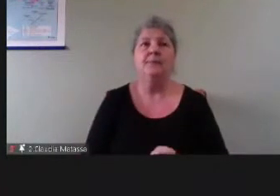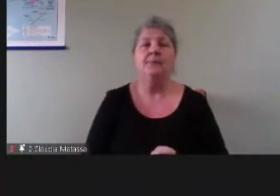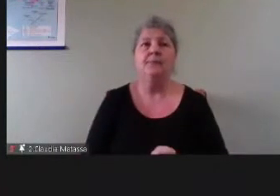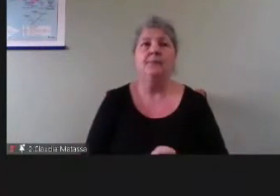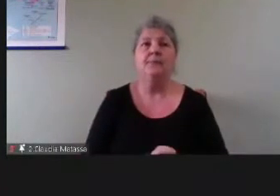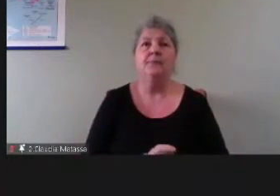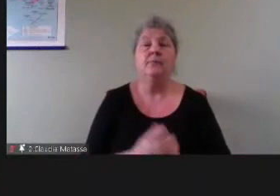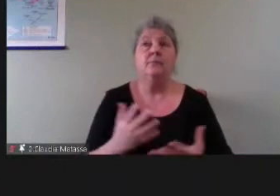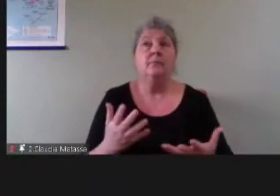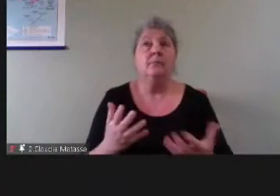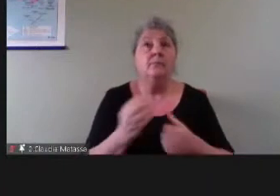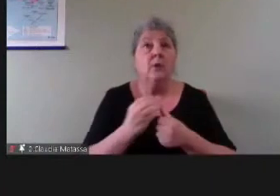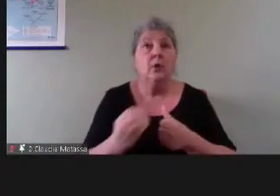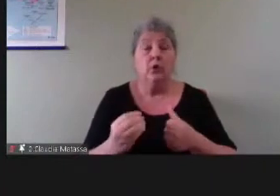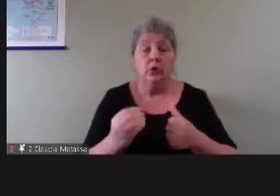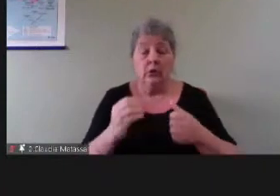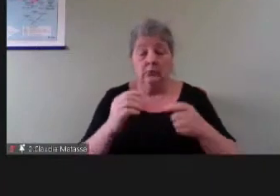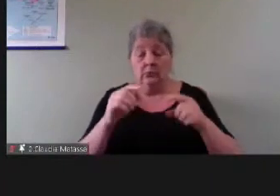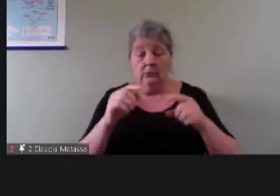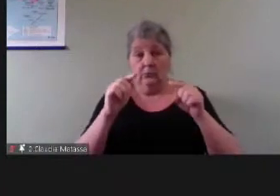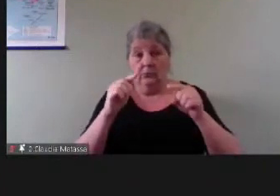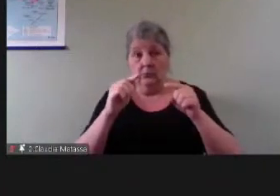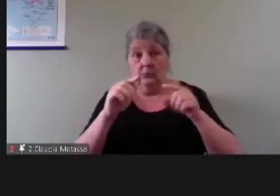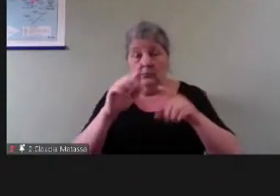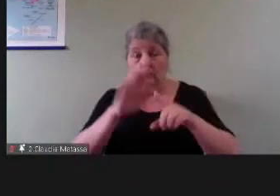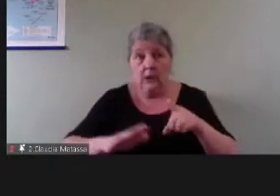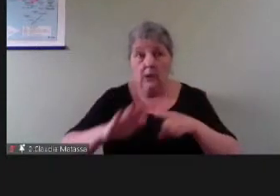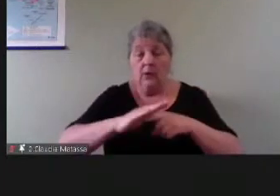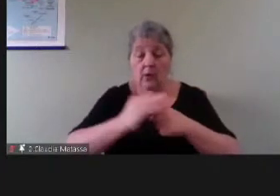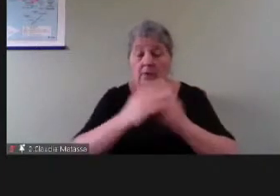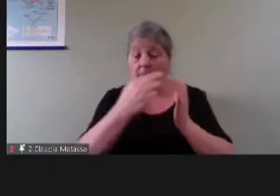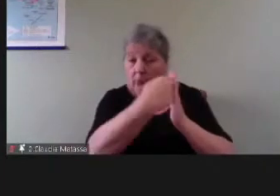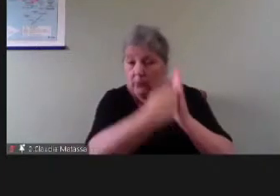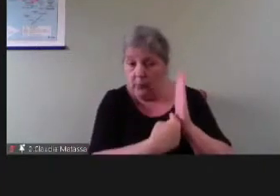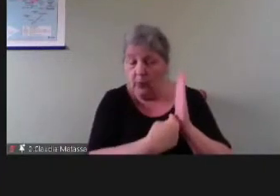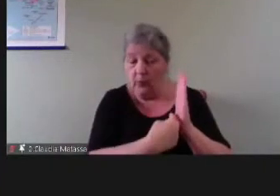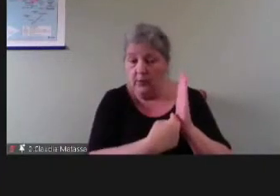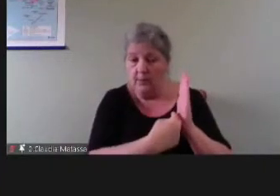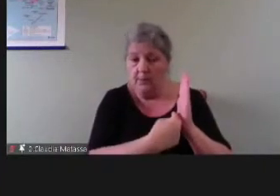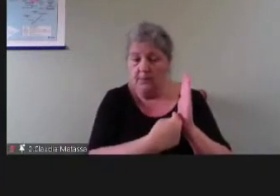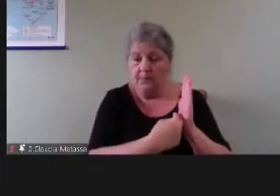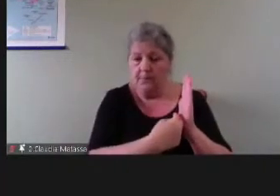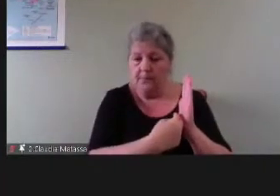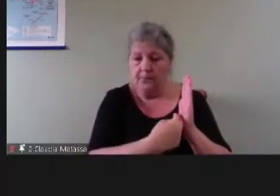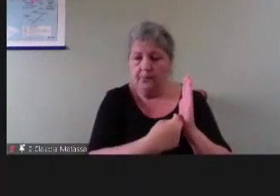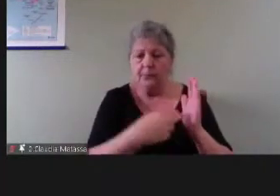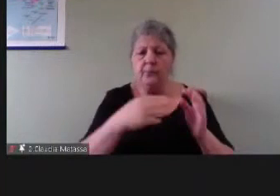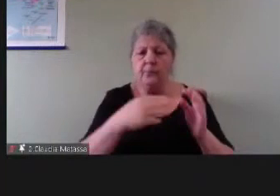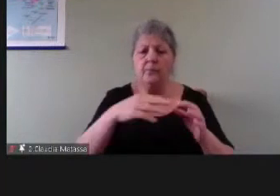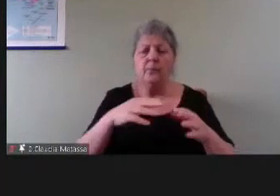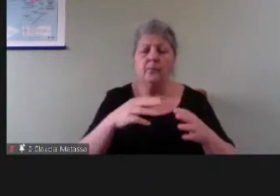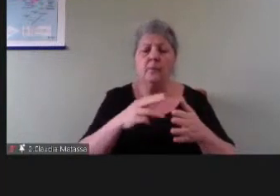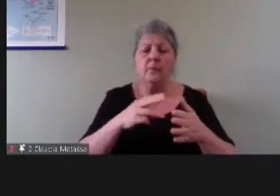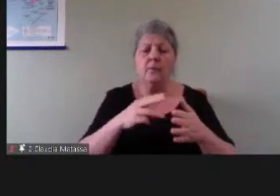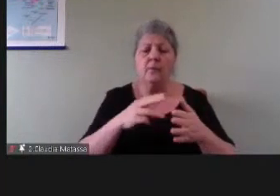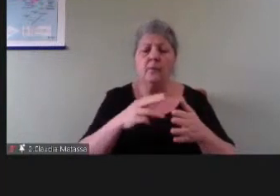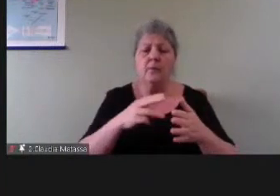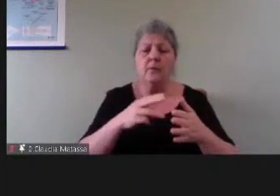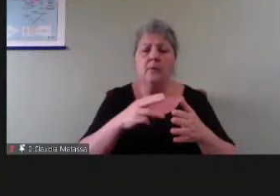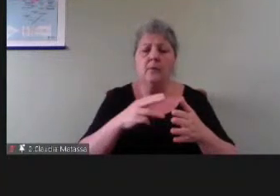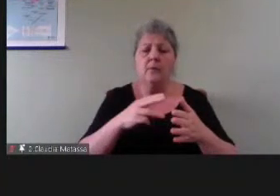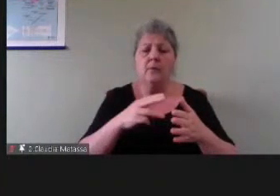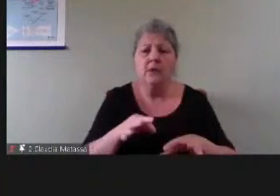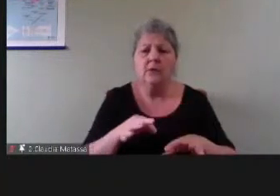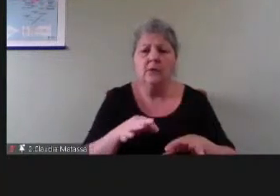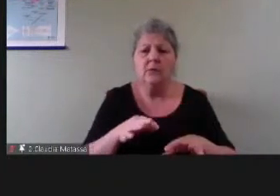Another striking aspect of the report is that where people got support